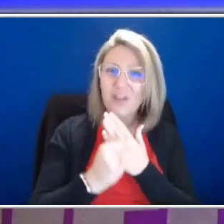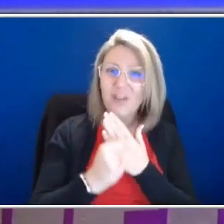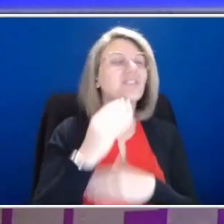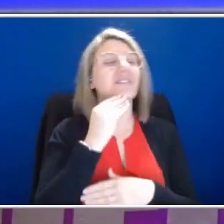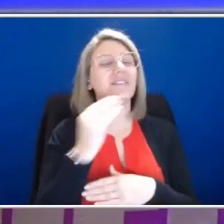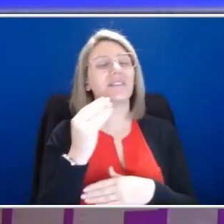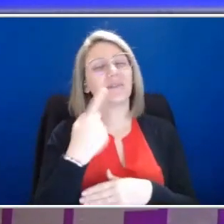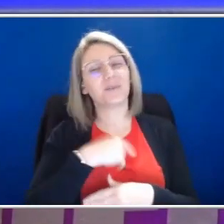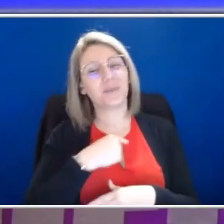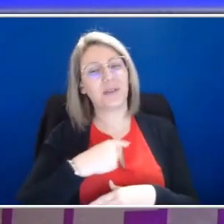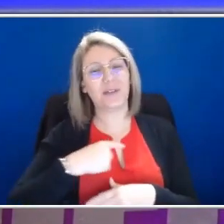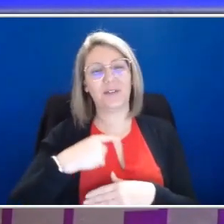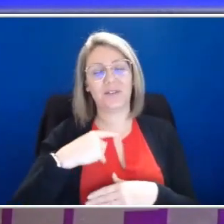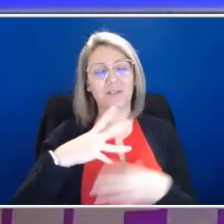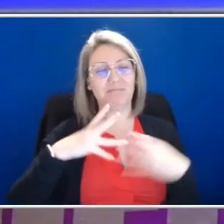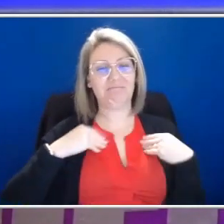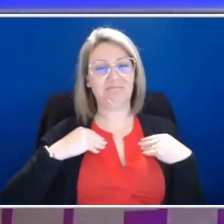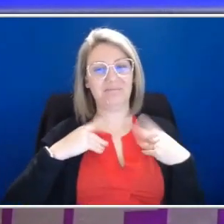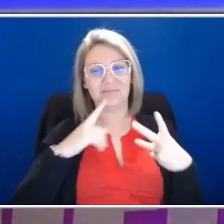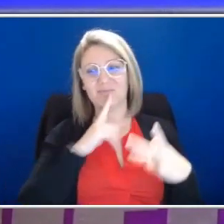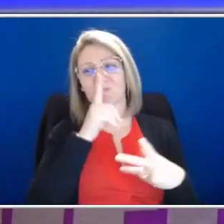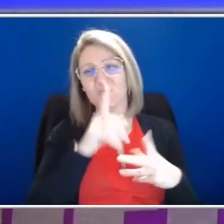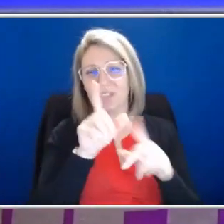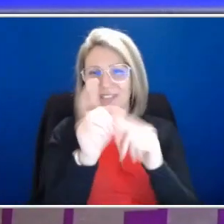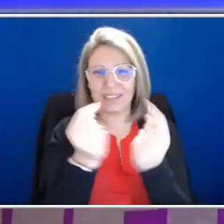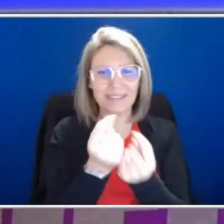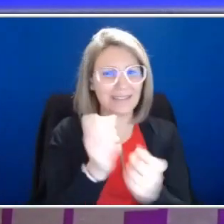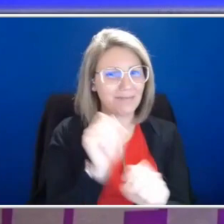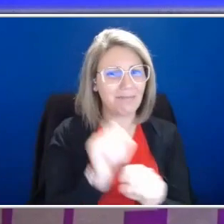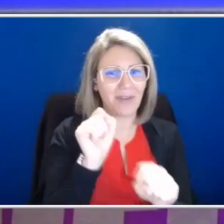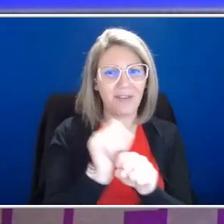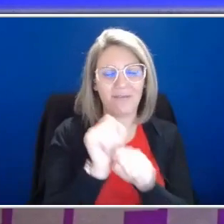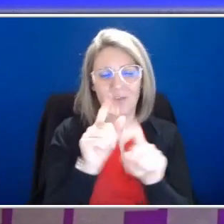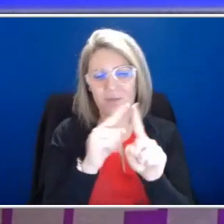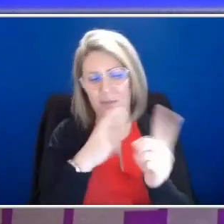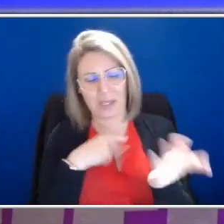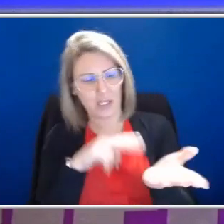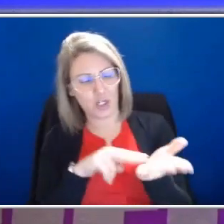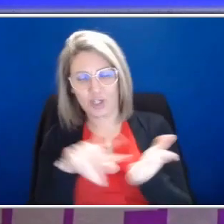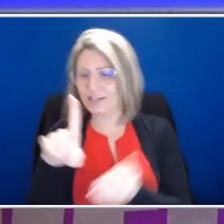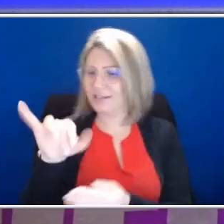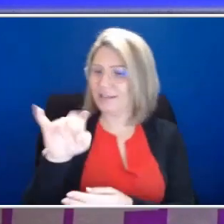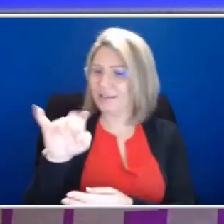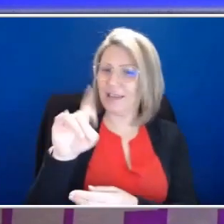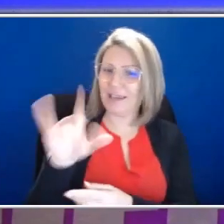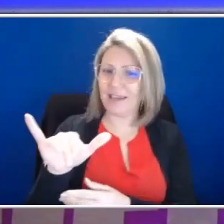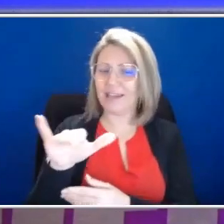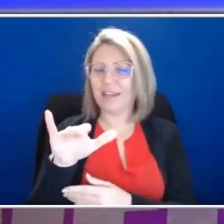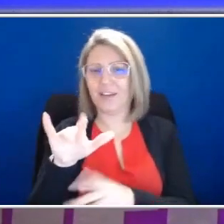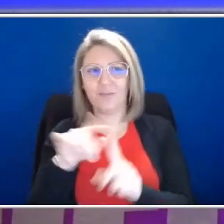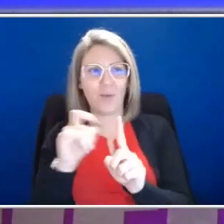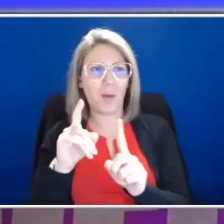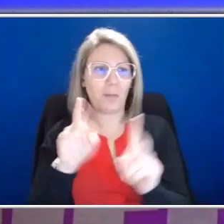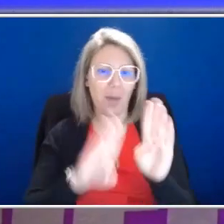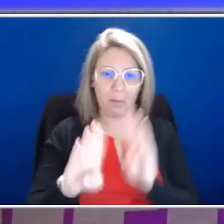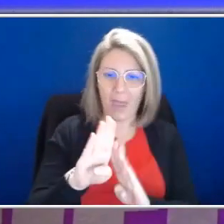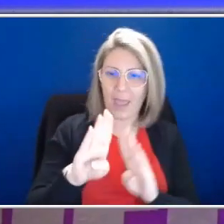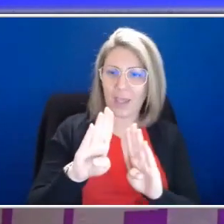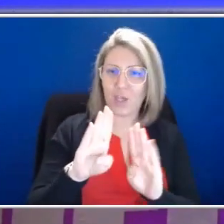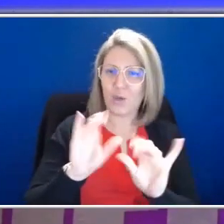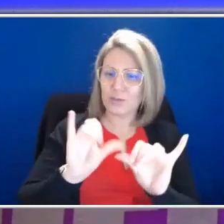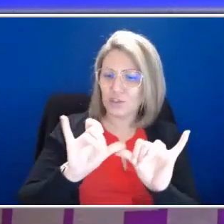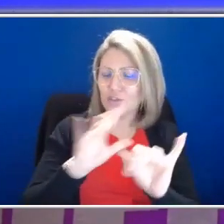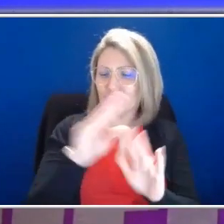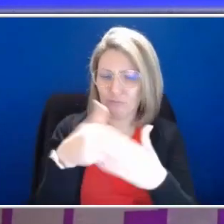on. This really is a team effort. From my nurse Delaney to our bioengineers to the whole team involved in the surgery and the